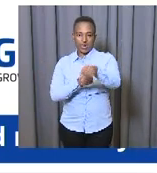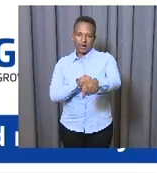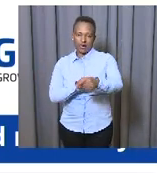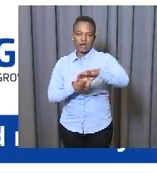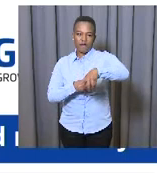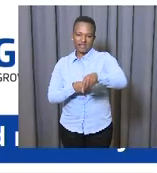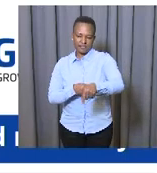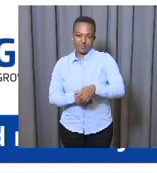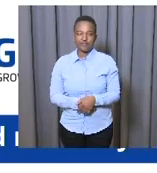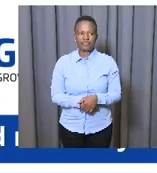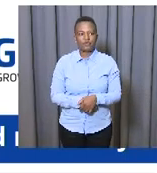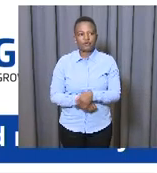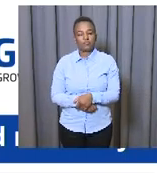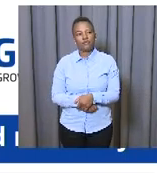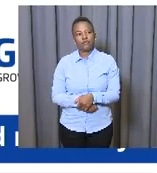province.